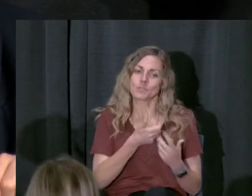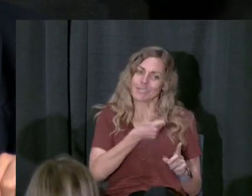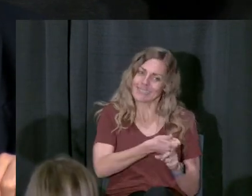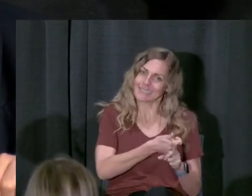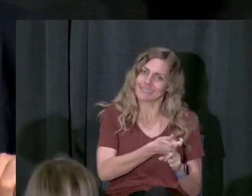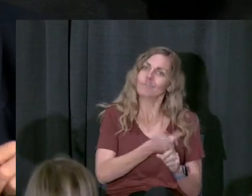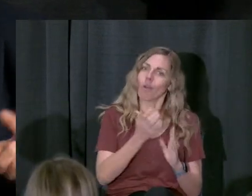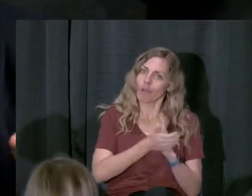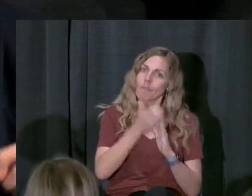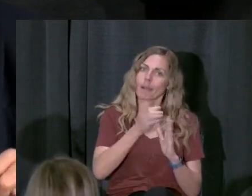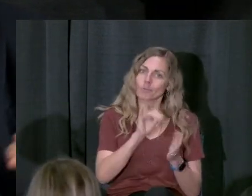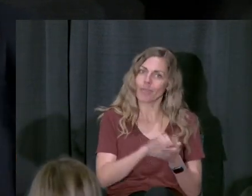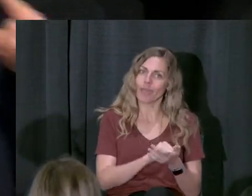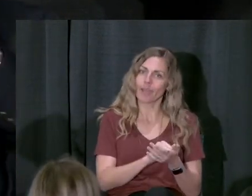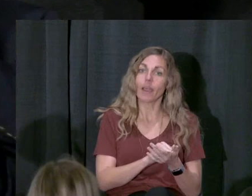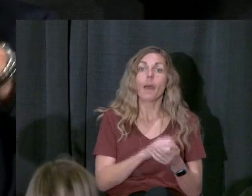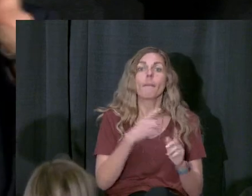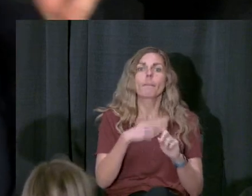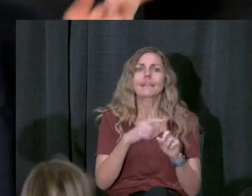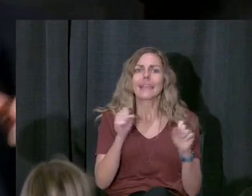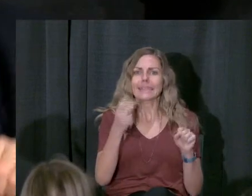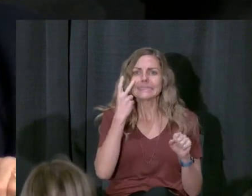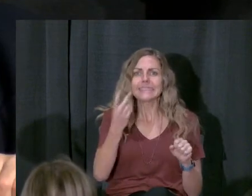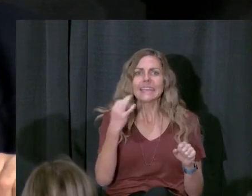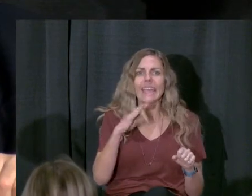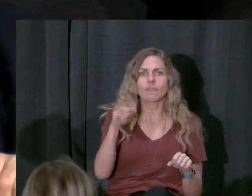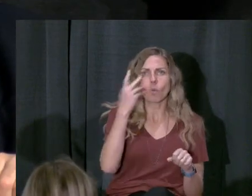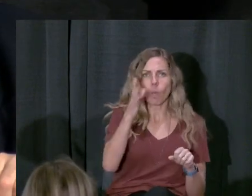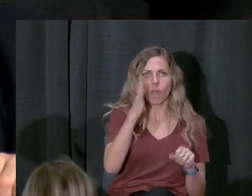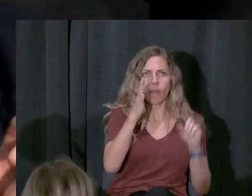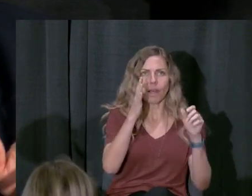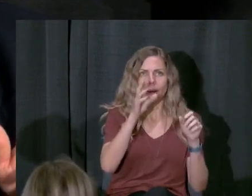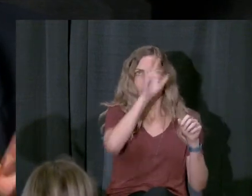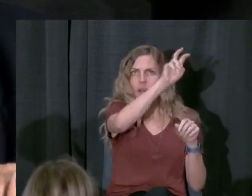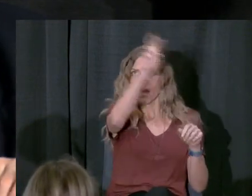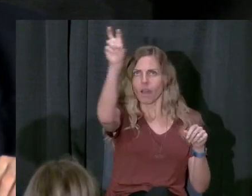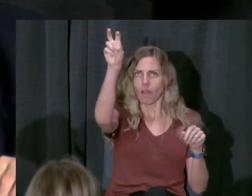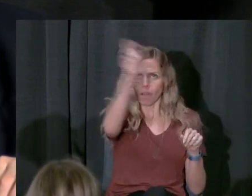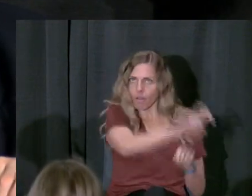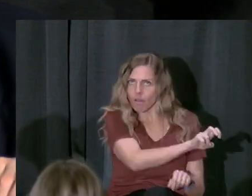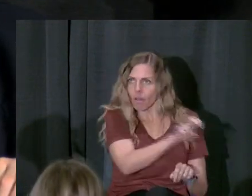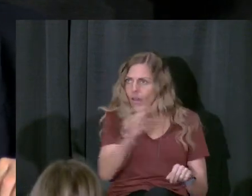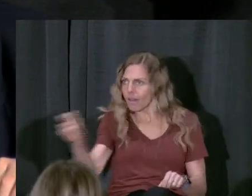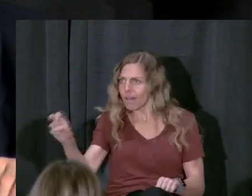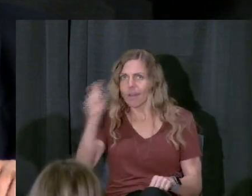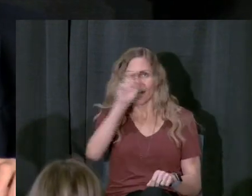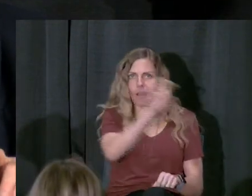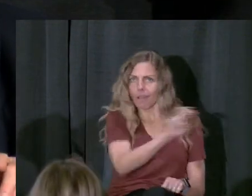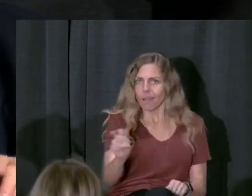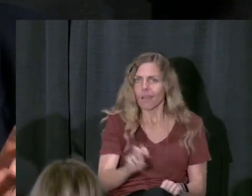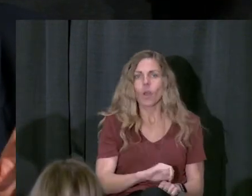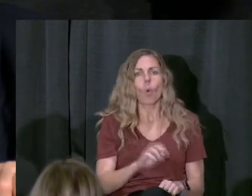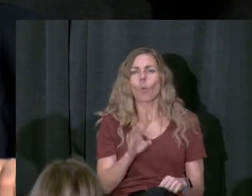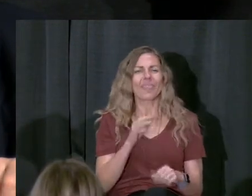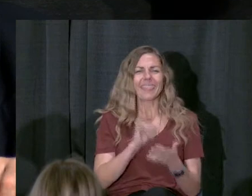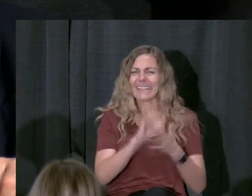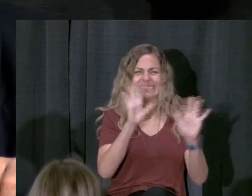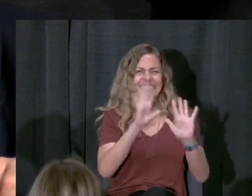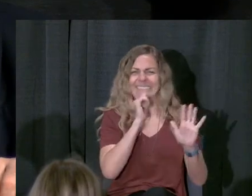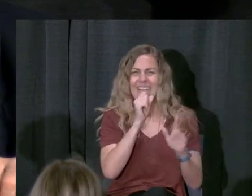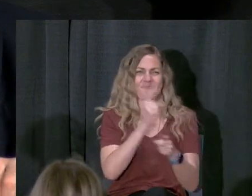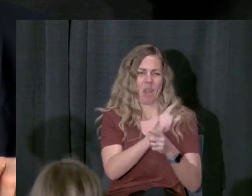And you can see when things go zigzag up skewampus that it's not in the right order, we're reading the table the wrong way, you know,